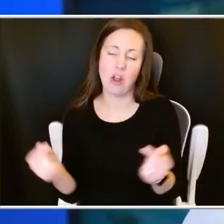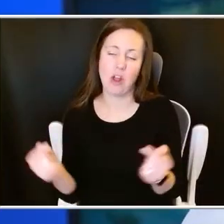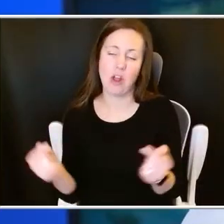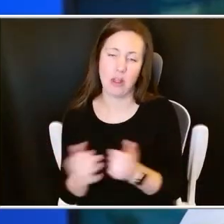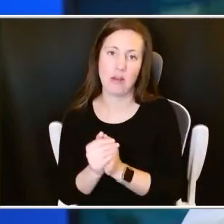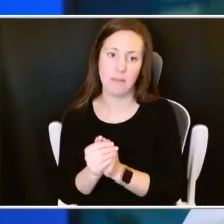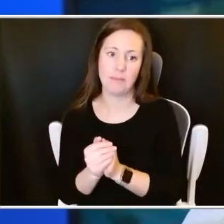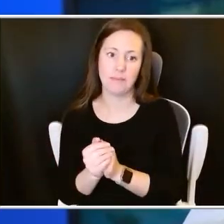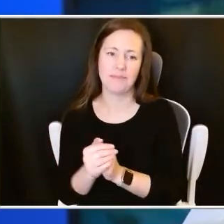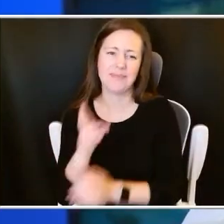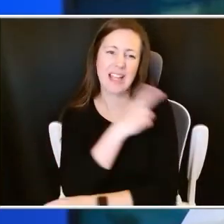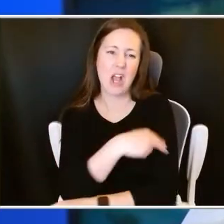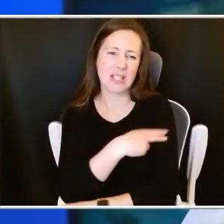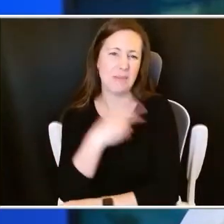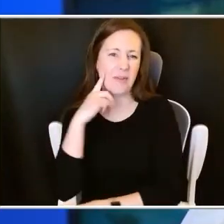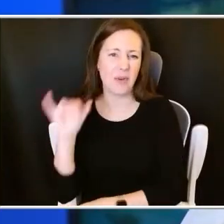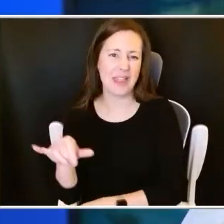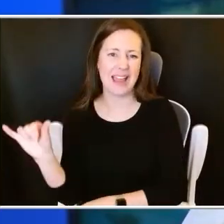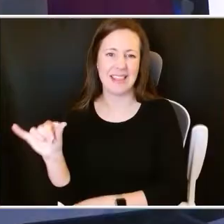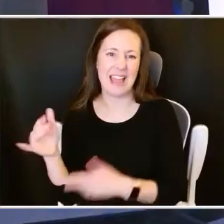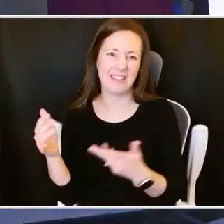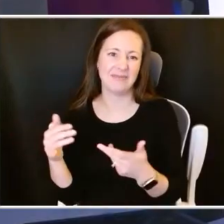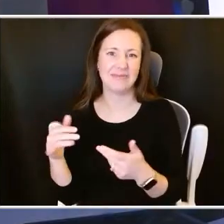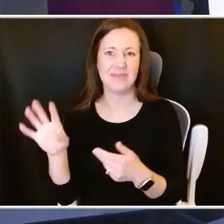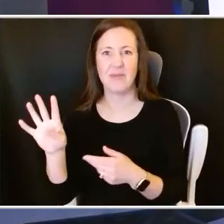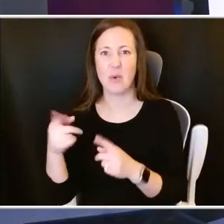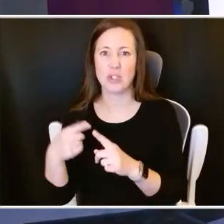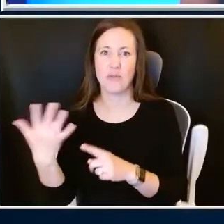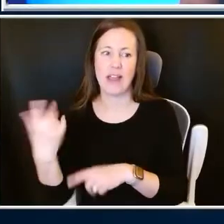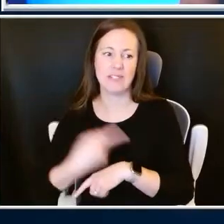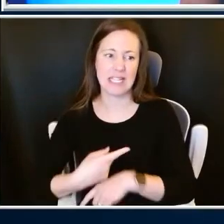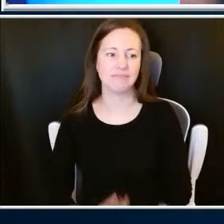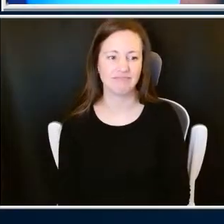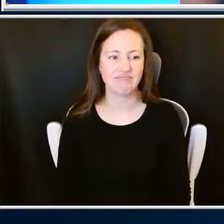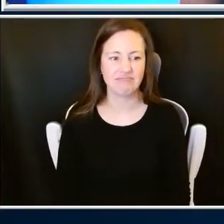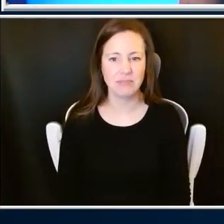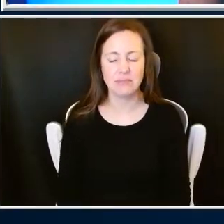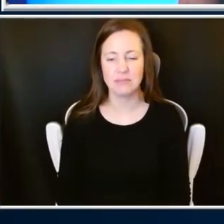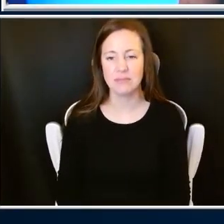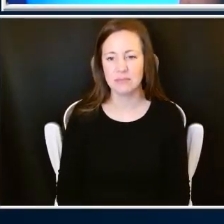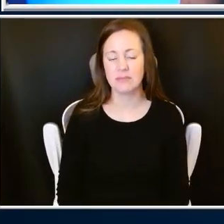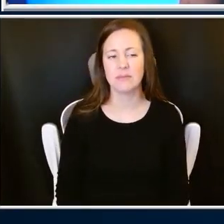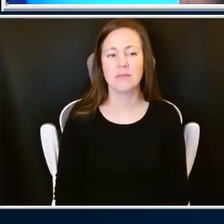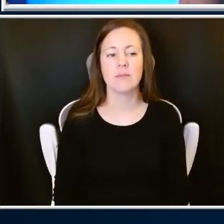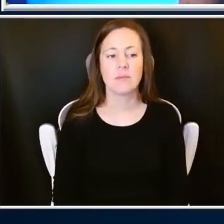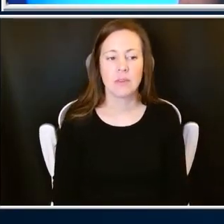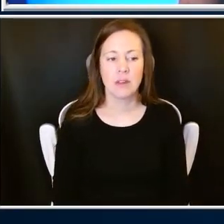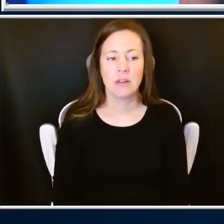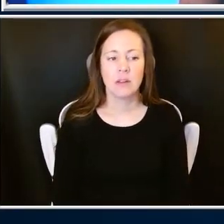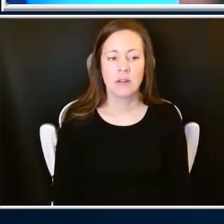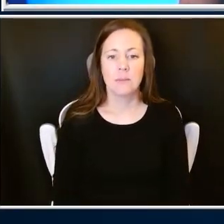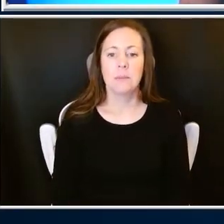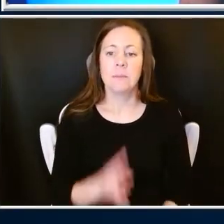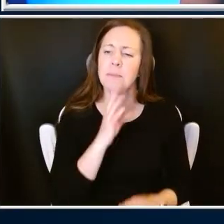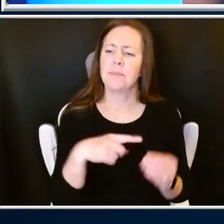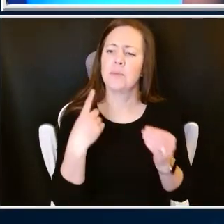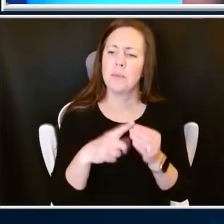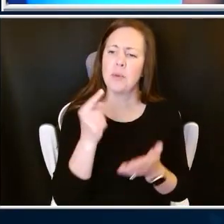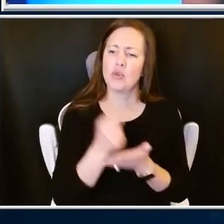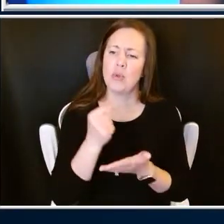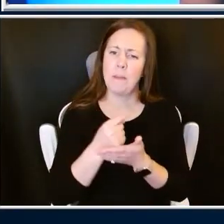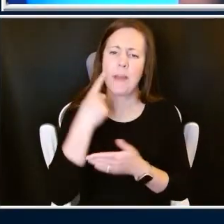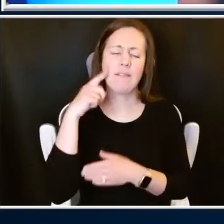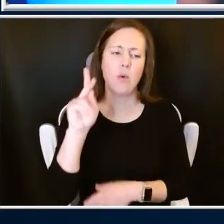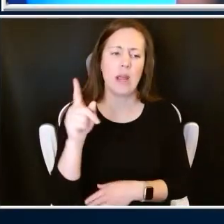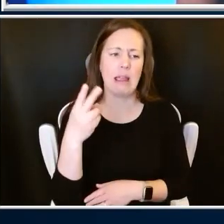is probably closer to 4 to 5 days. Dr. Al-Rajabi, let's talk about the treatment that you put Kathy on, the chemotherapy